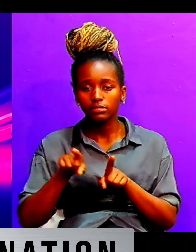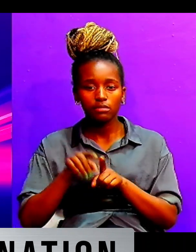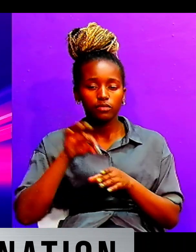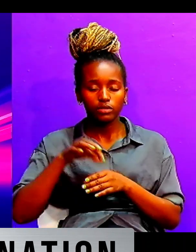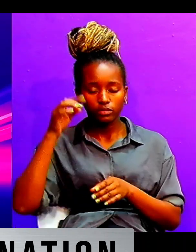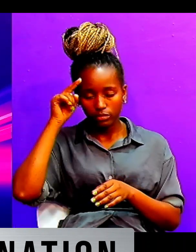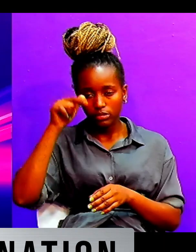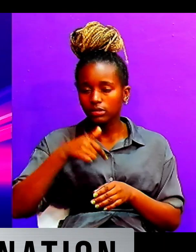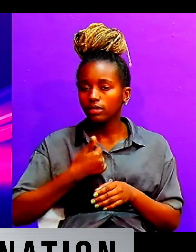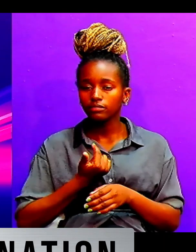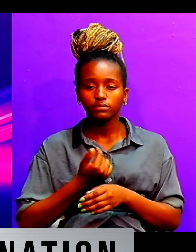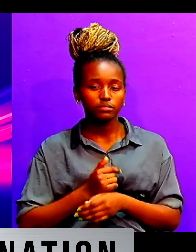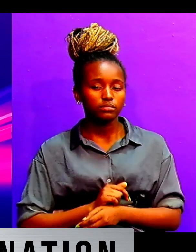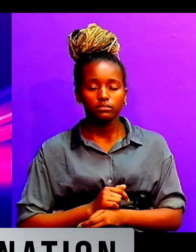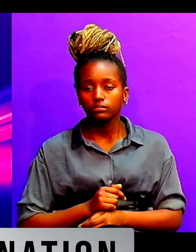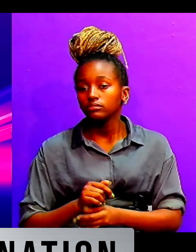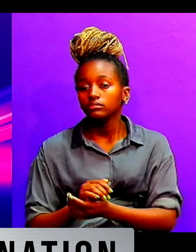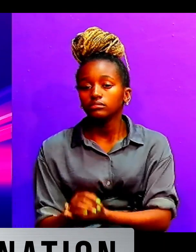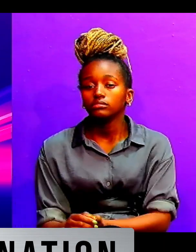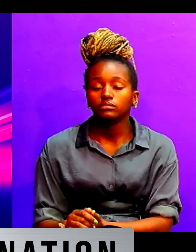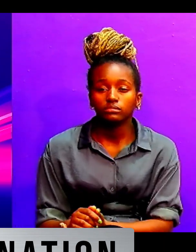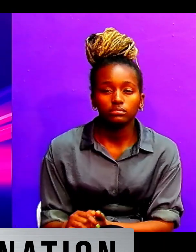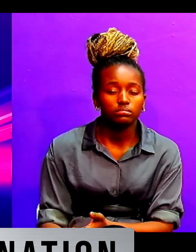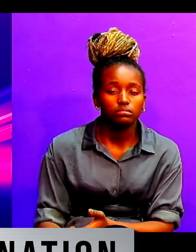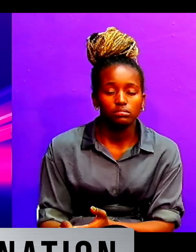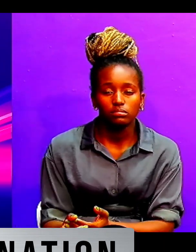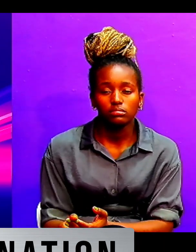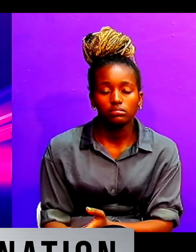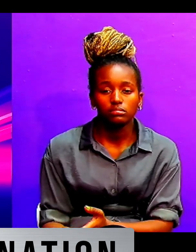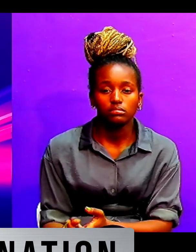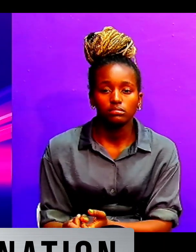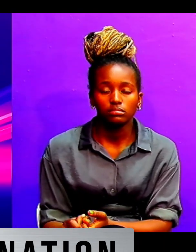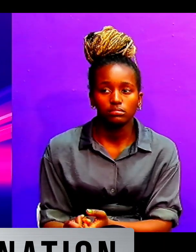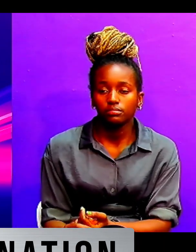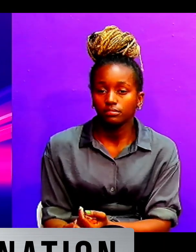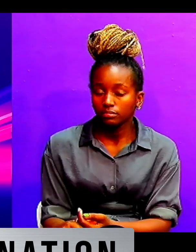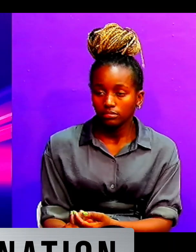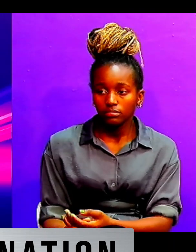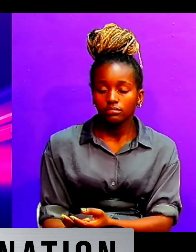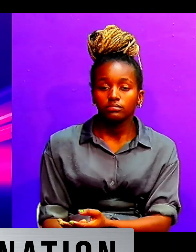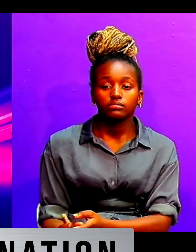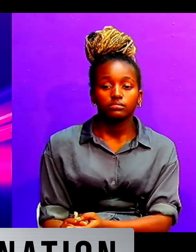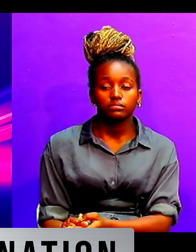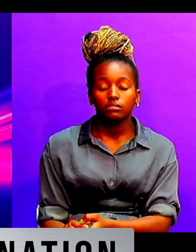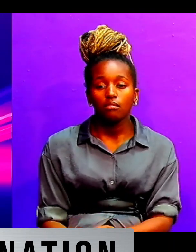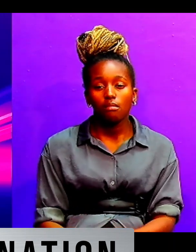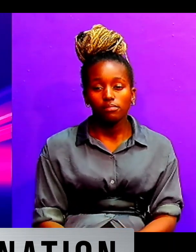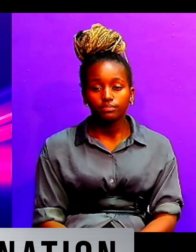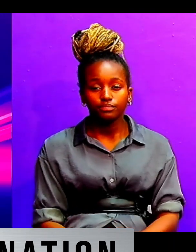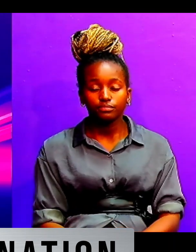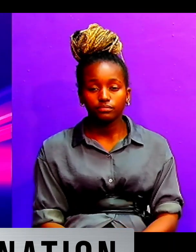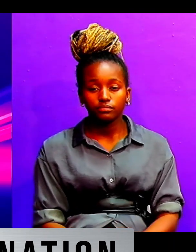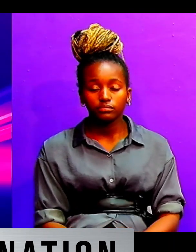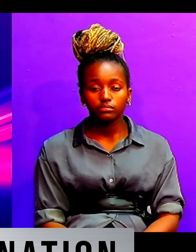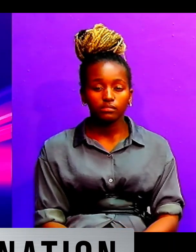did. I tried. Yes, I didn't do badly. I know